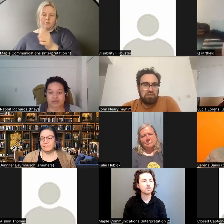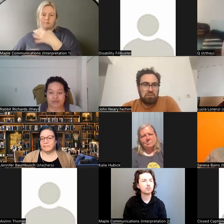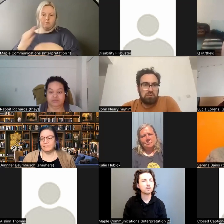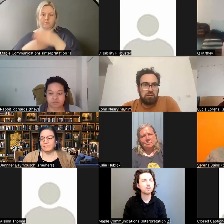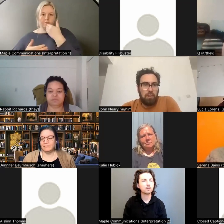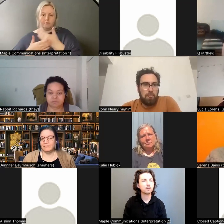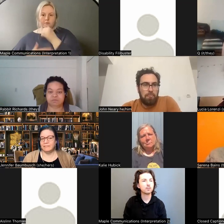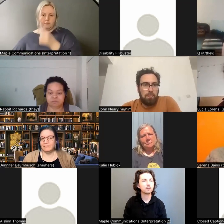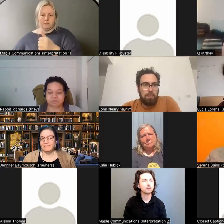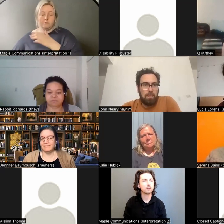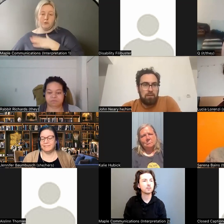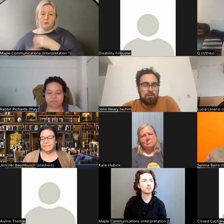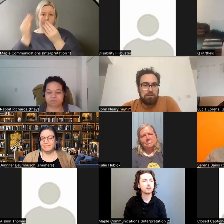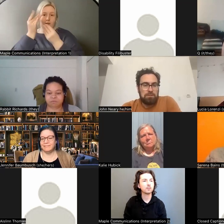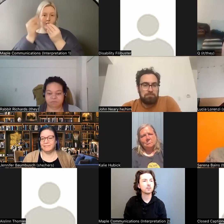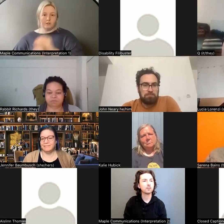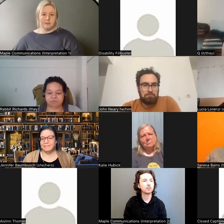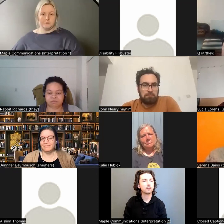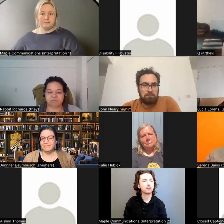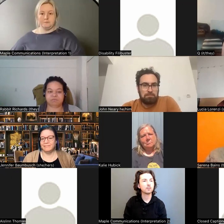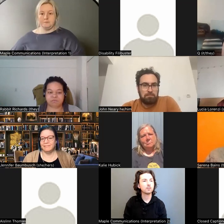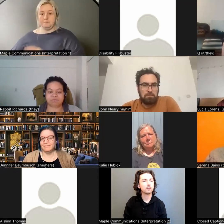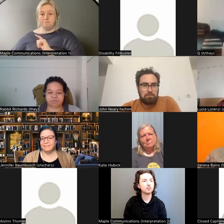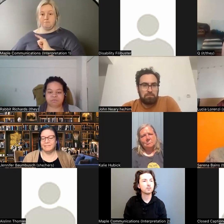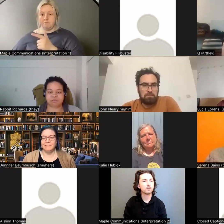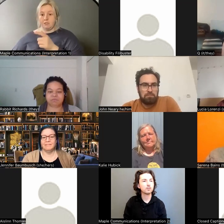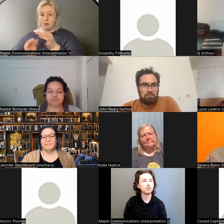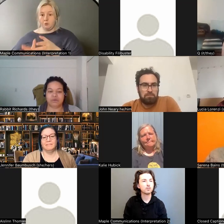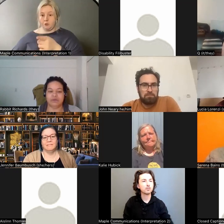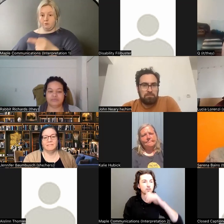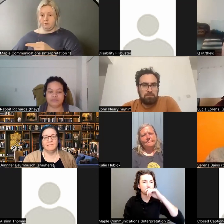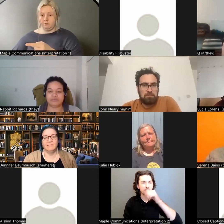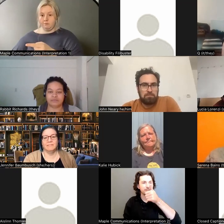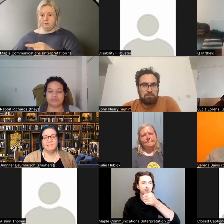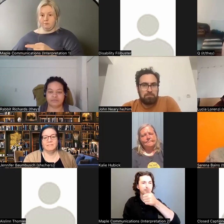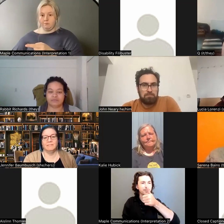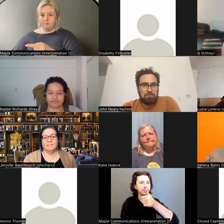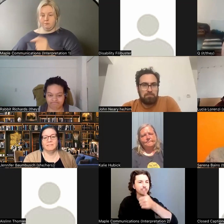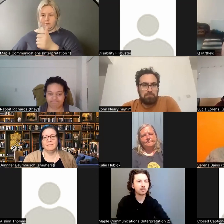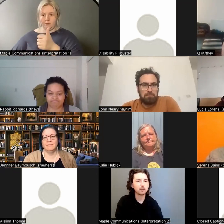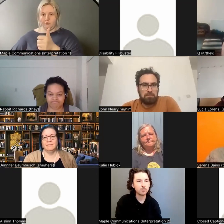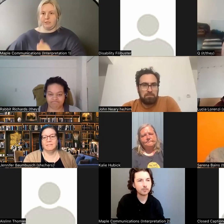So those are my thoughts. Yeah, hope as not a replacement for care.